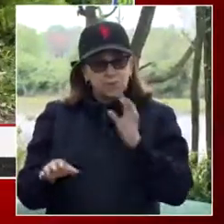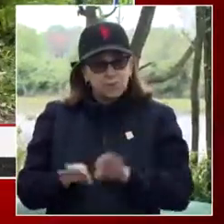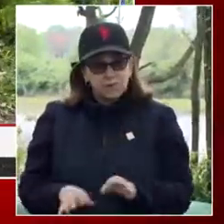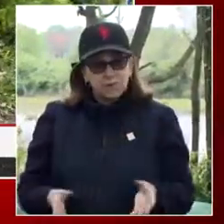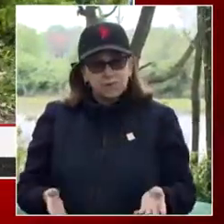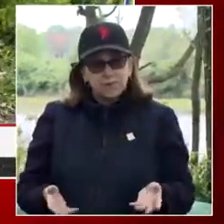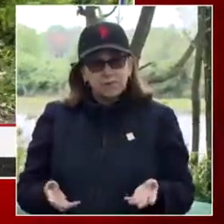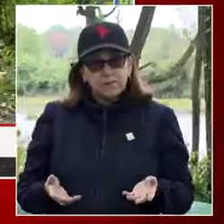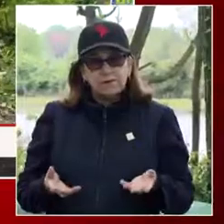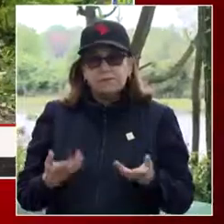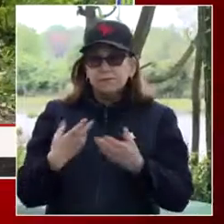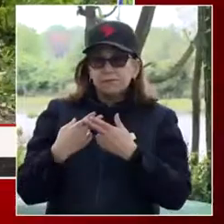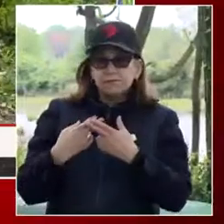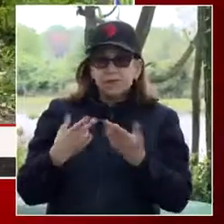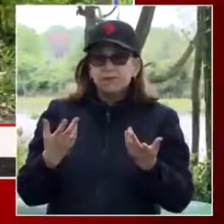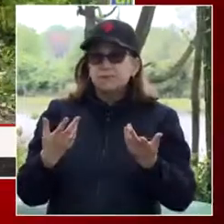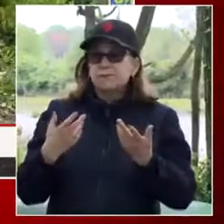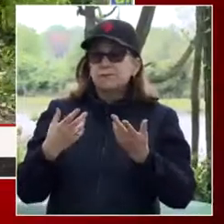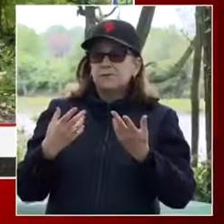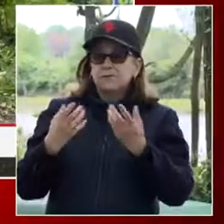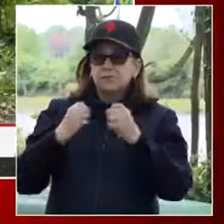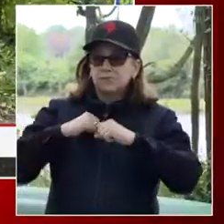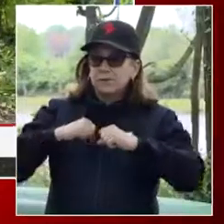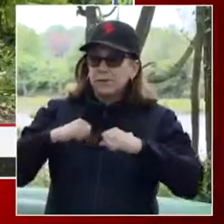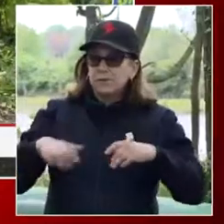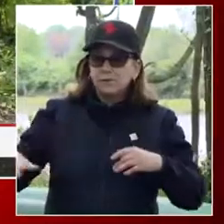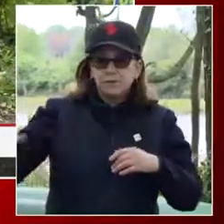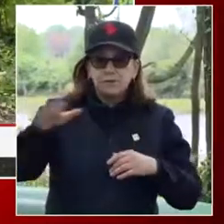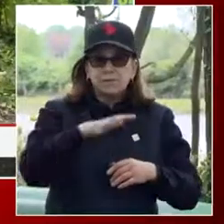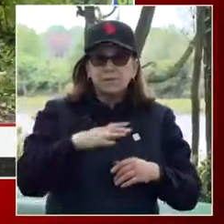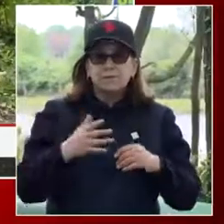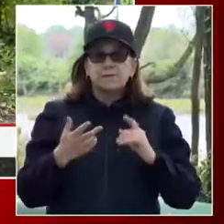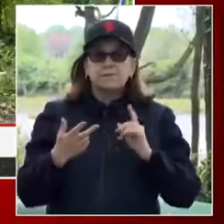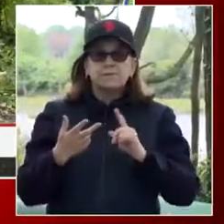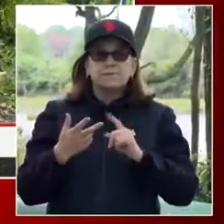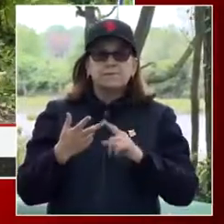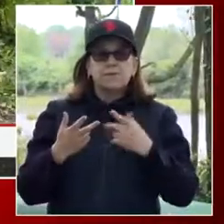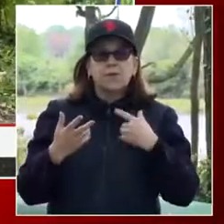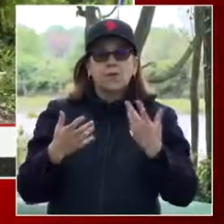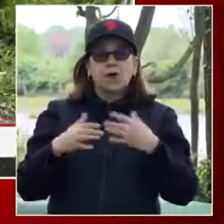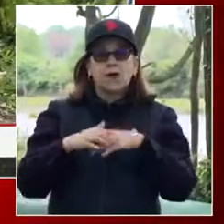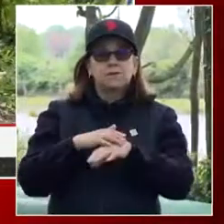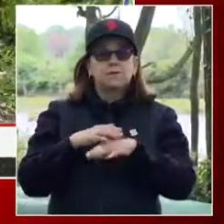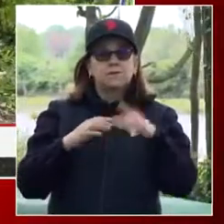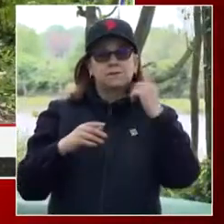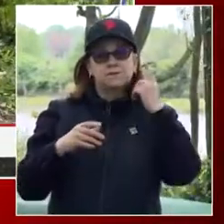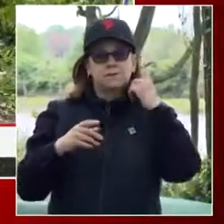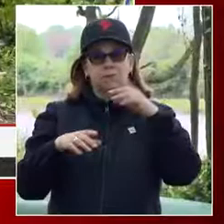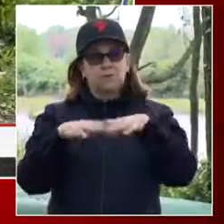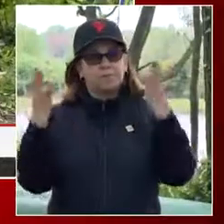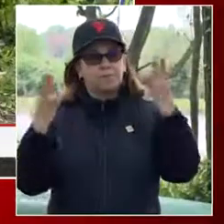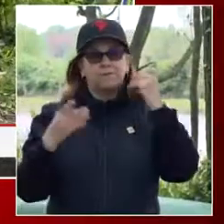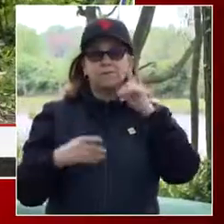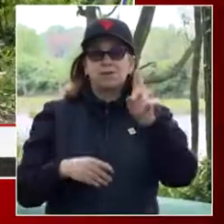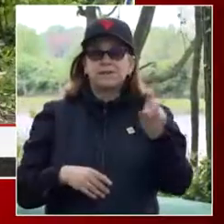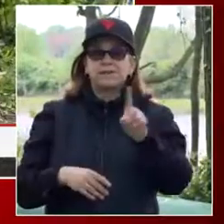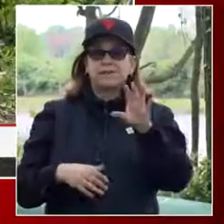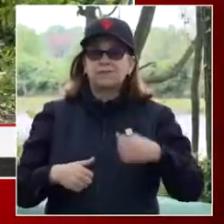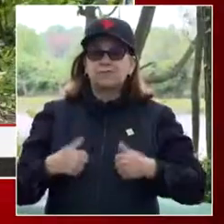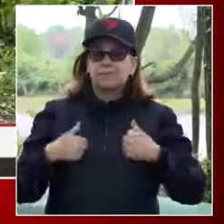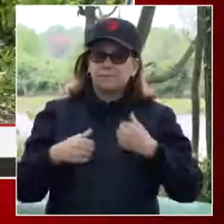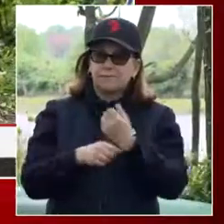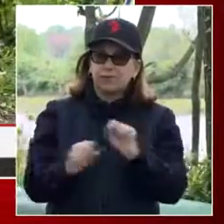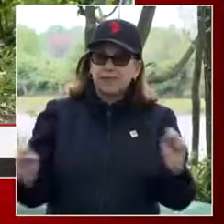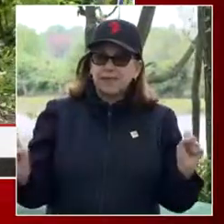be protected and promoted in DC. Second, we want access to all DC residents for free to get out on the waterways and enjoy